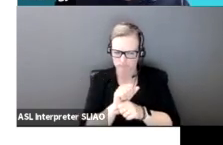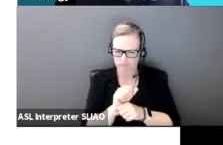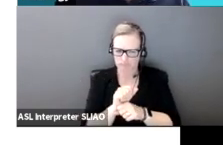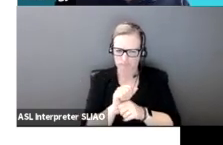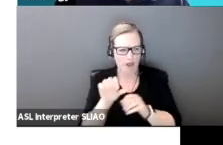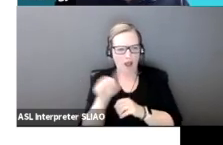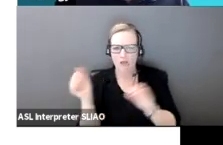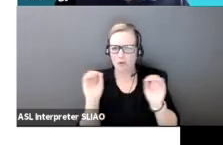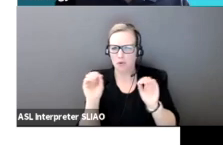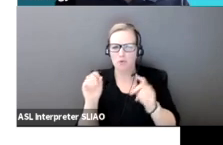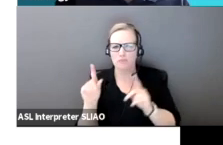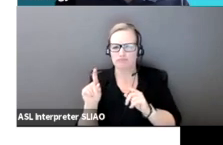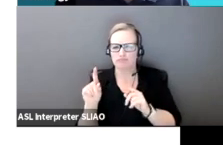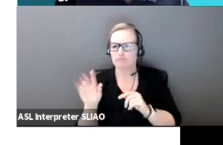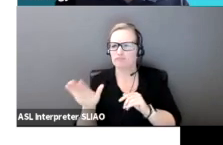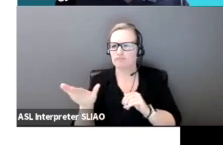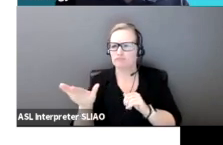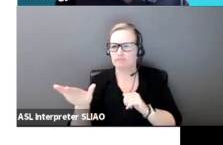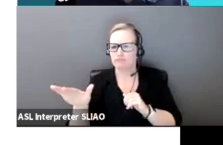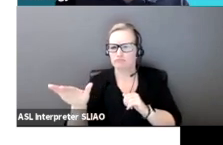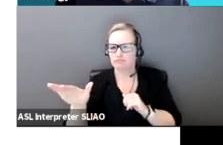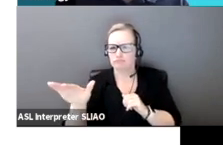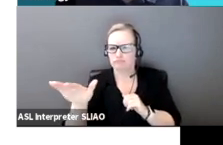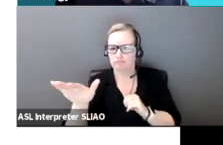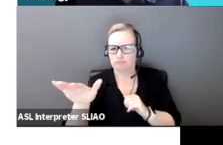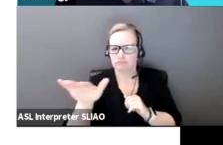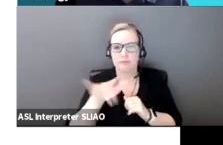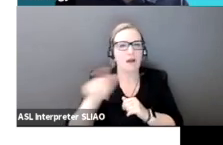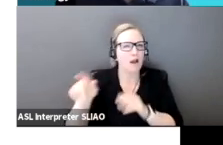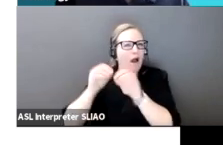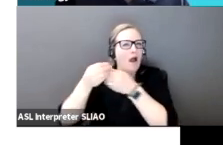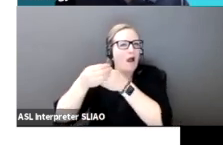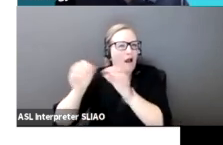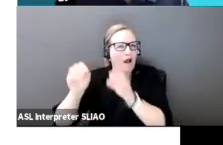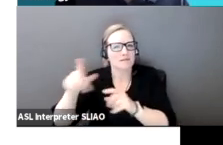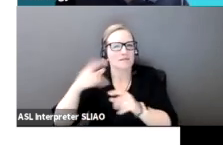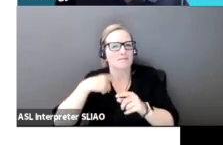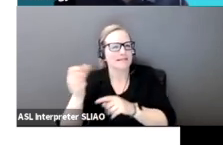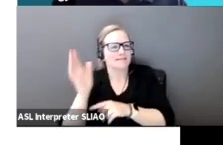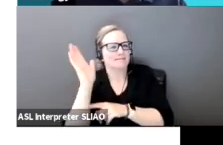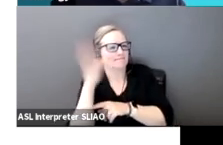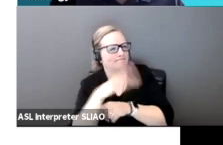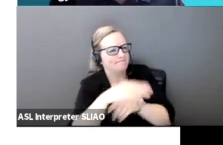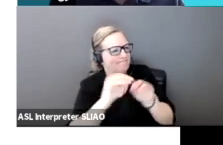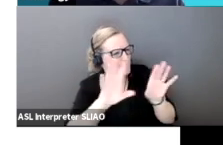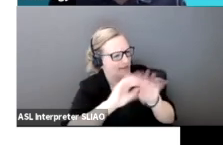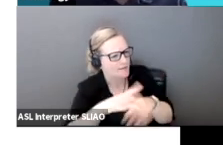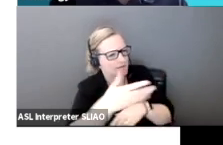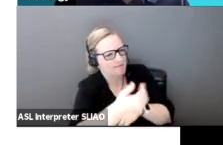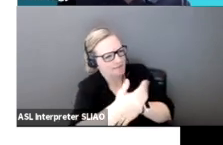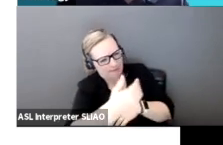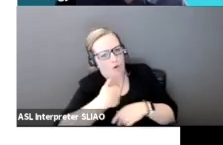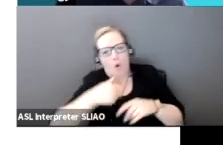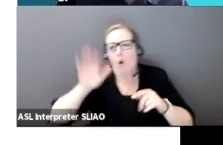Then there are written arguments exchanged between the applicant and the patent office, and then the office makes a determination